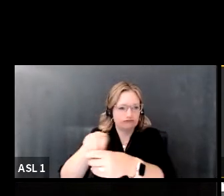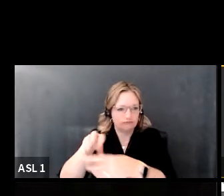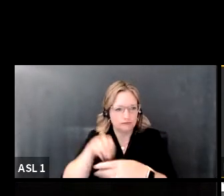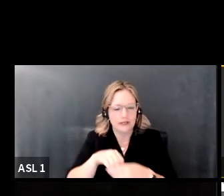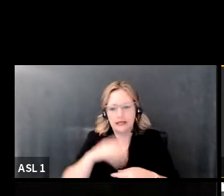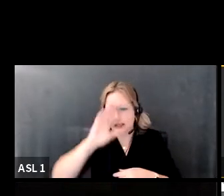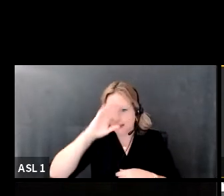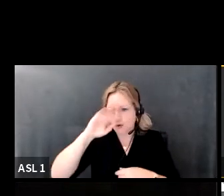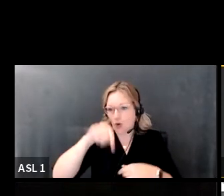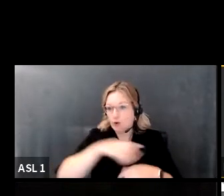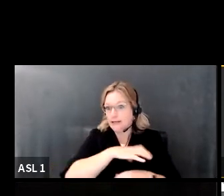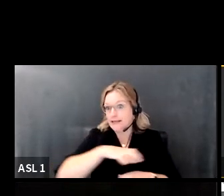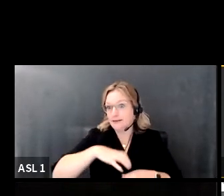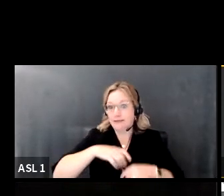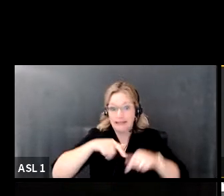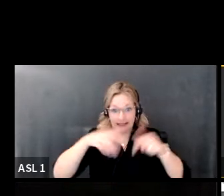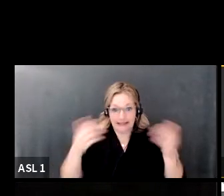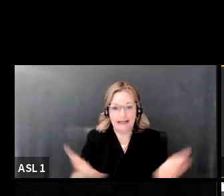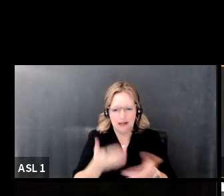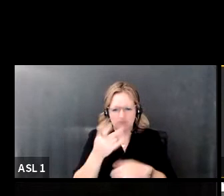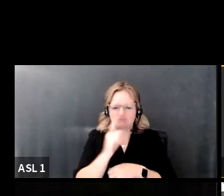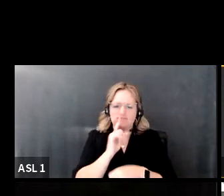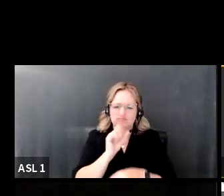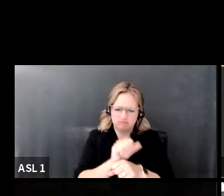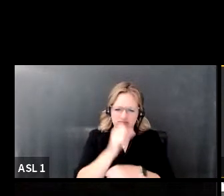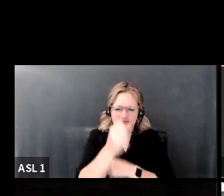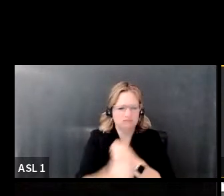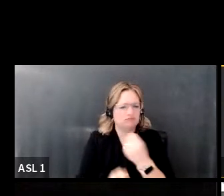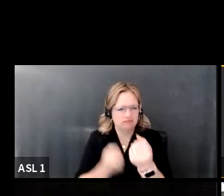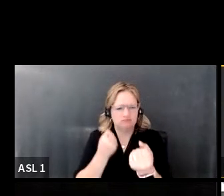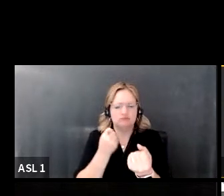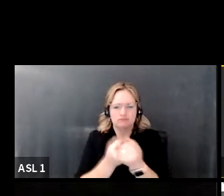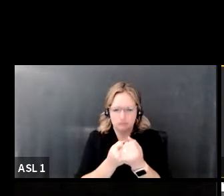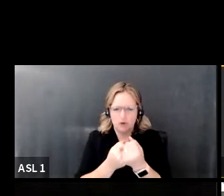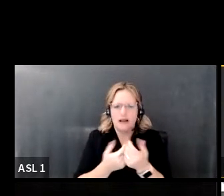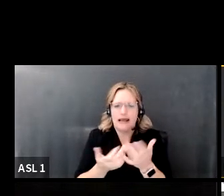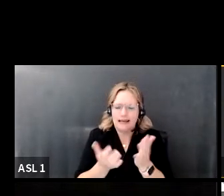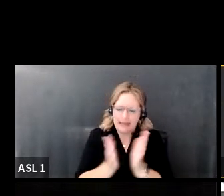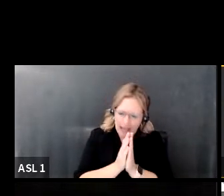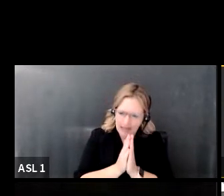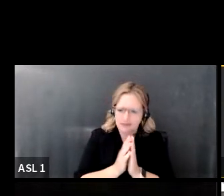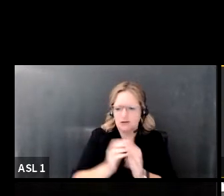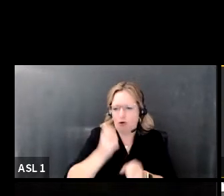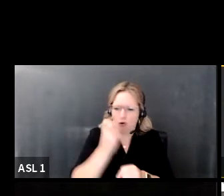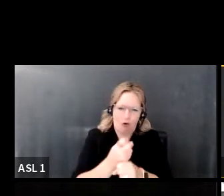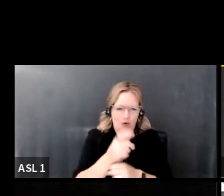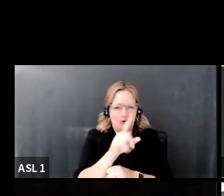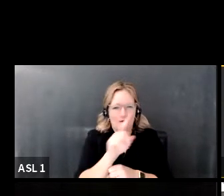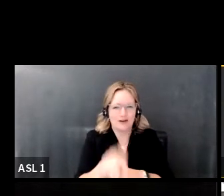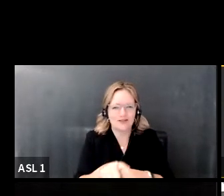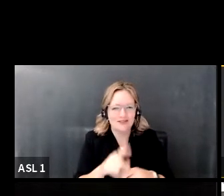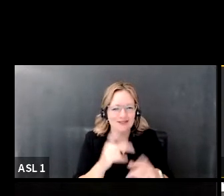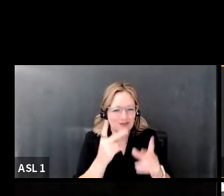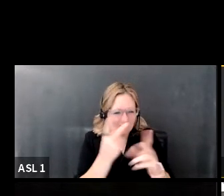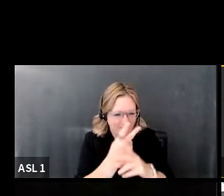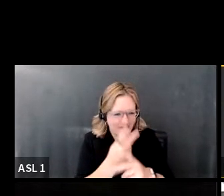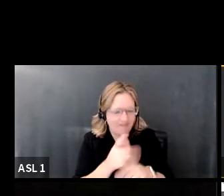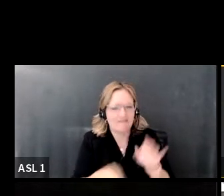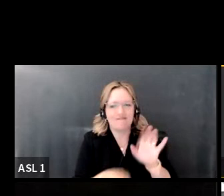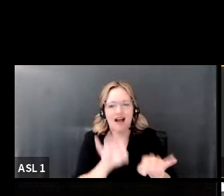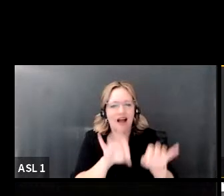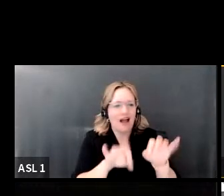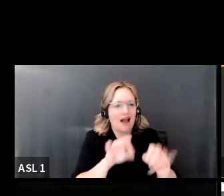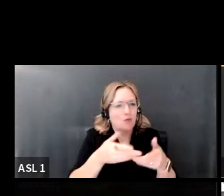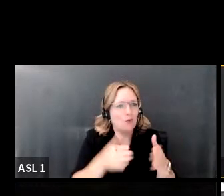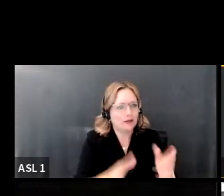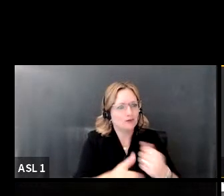committee here is uh committed to really asking the hard questions to find deficiencies i saw that myself and